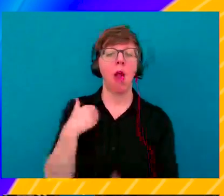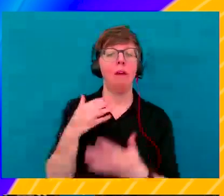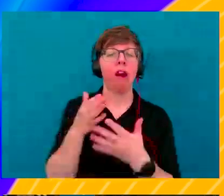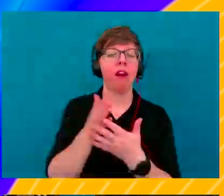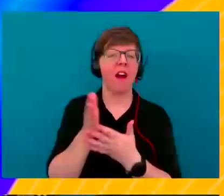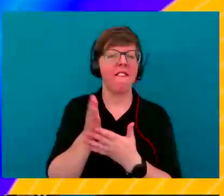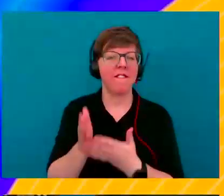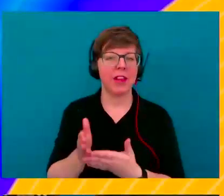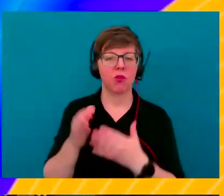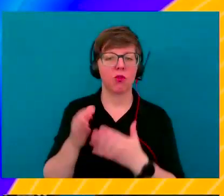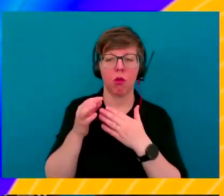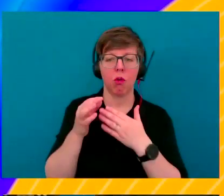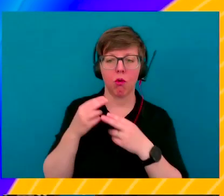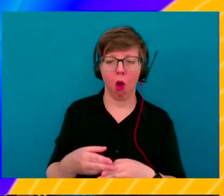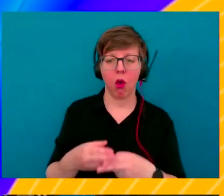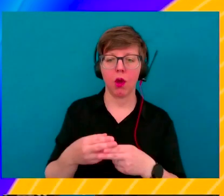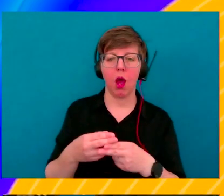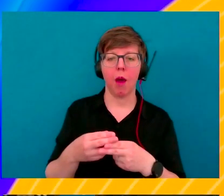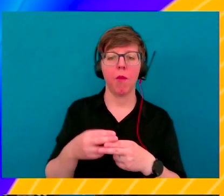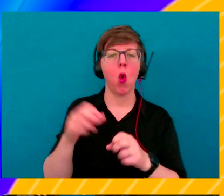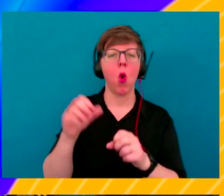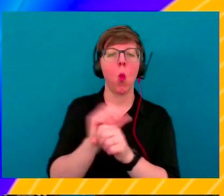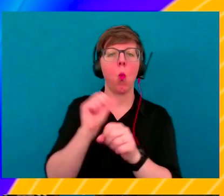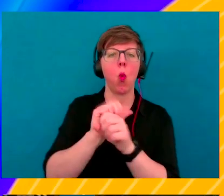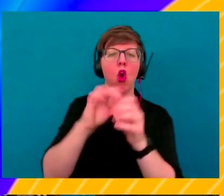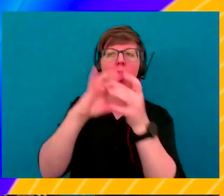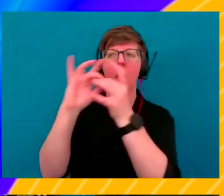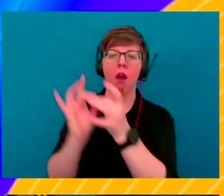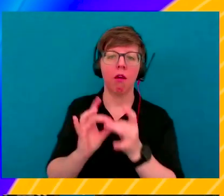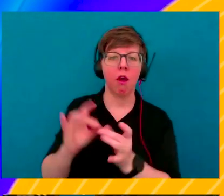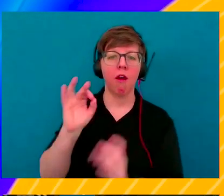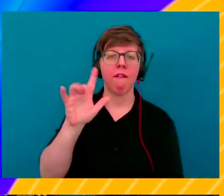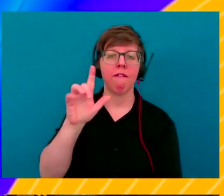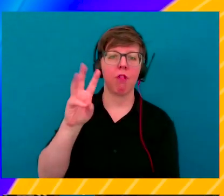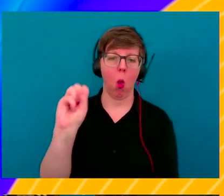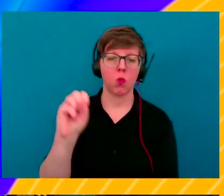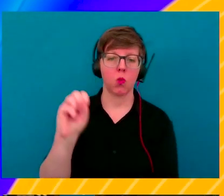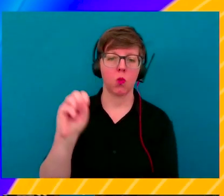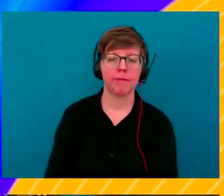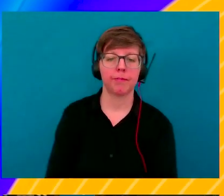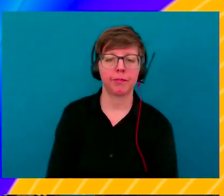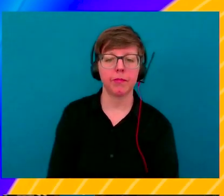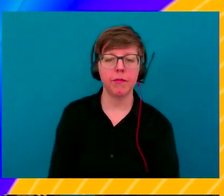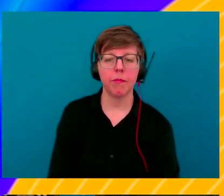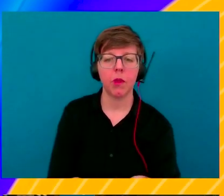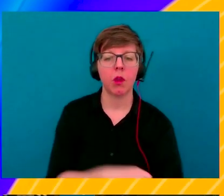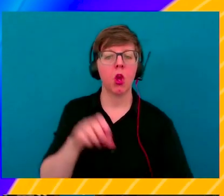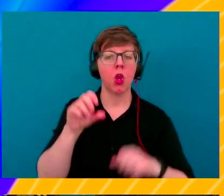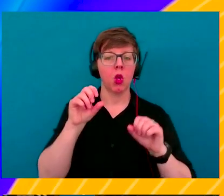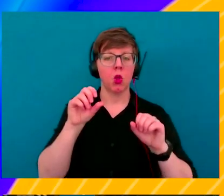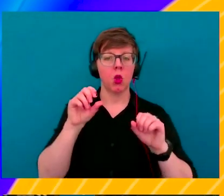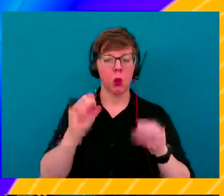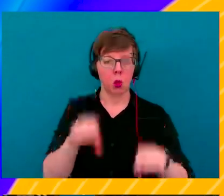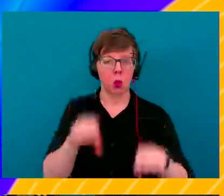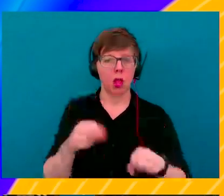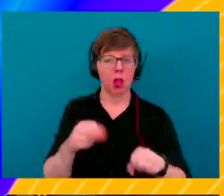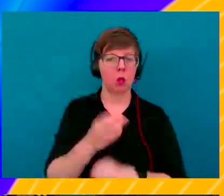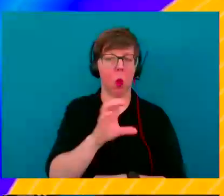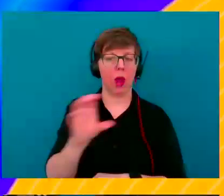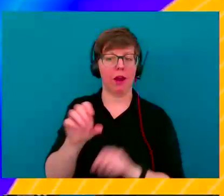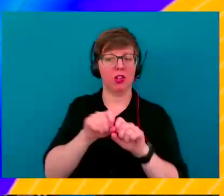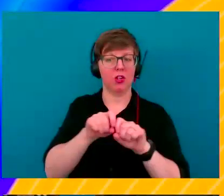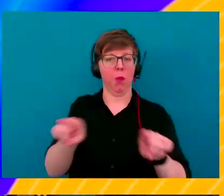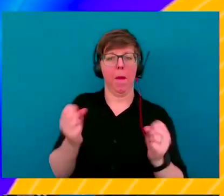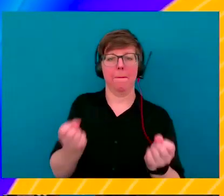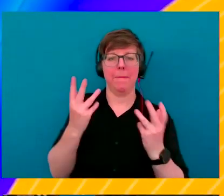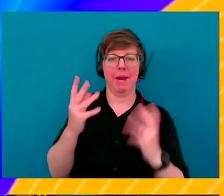pipeline. And what's cool is you can, from CodeCatalyst, deploy to many AWS accounts. So one of the best like one of the great features that customers love is our